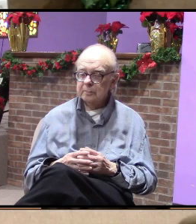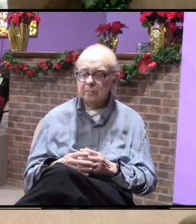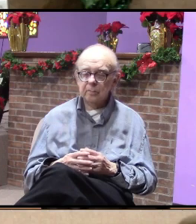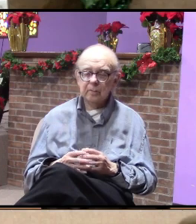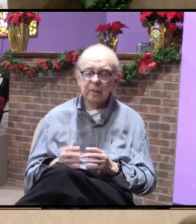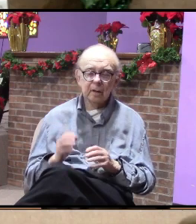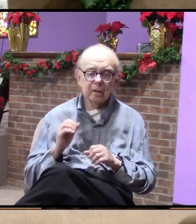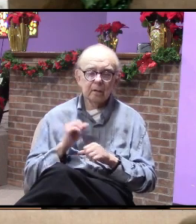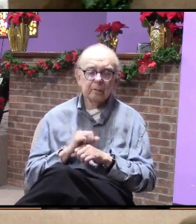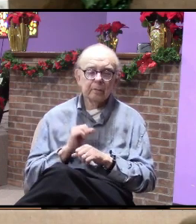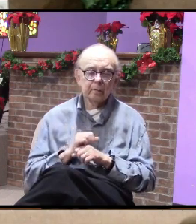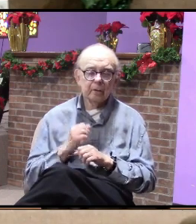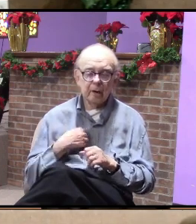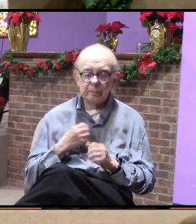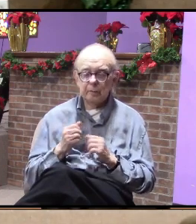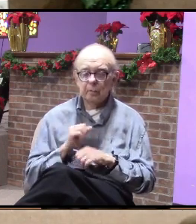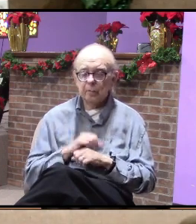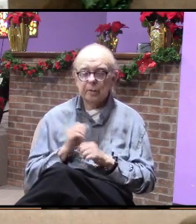been working with a lady